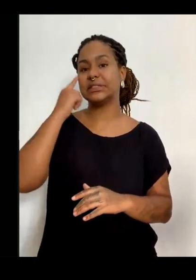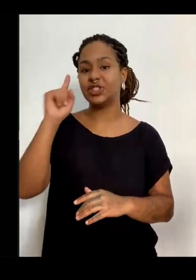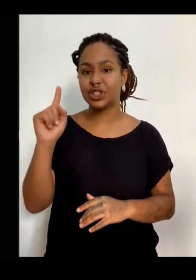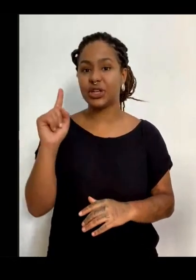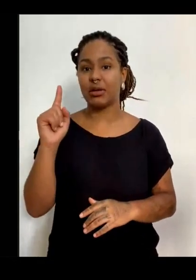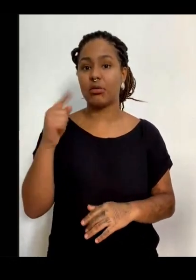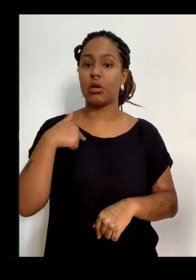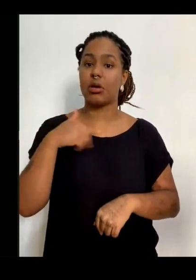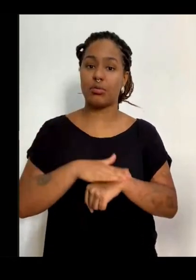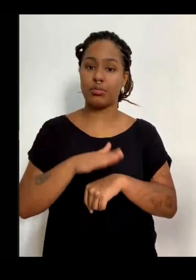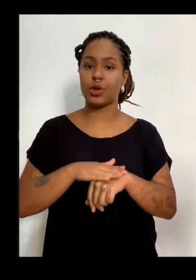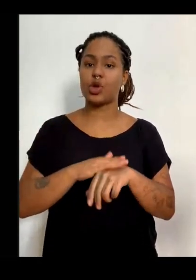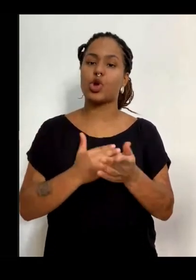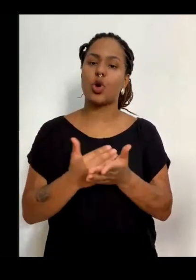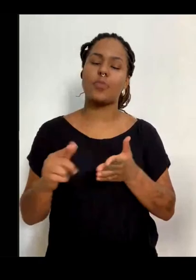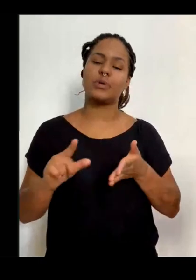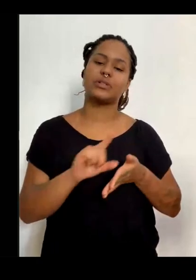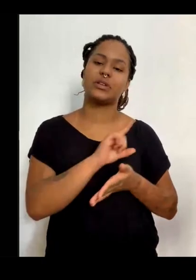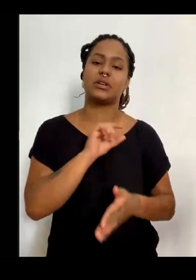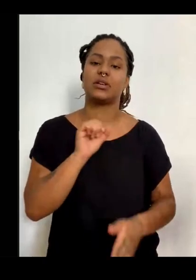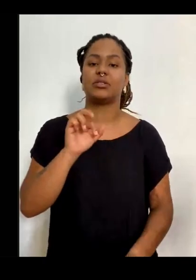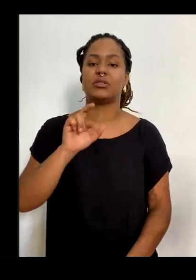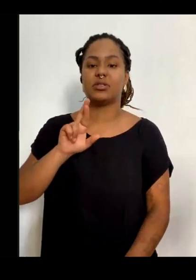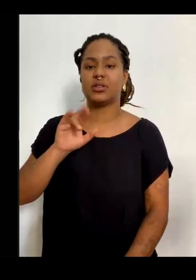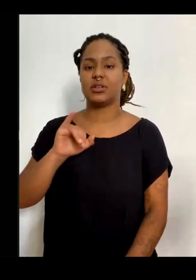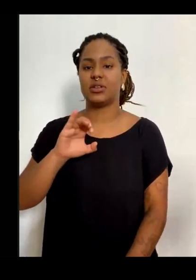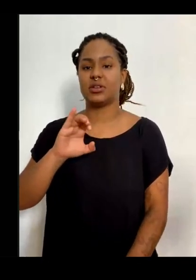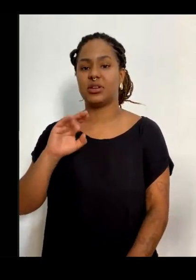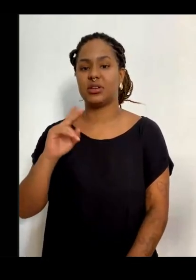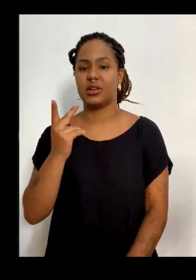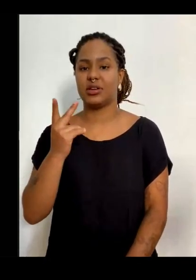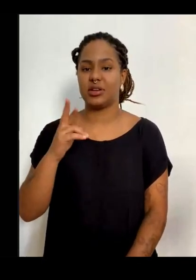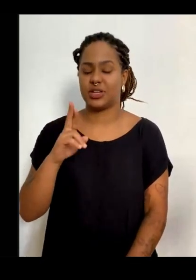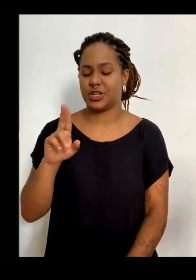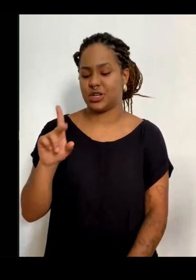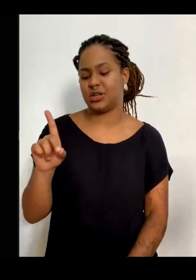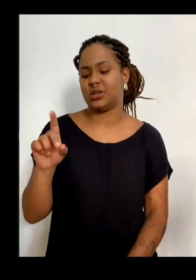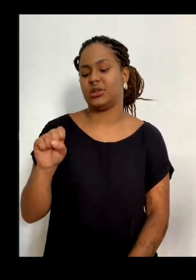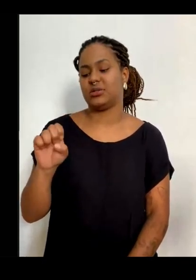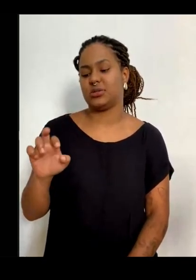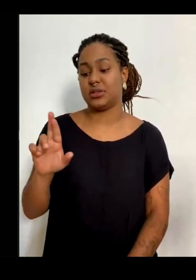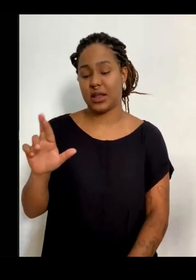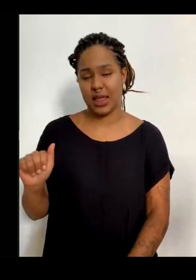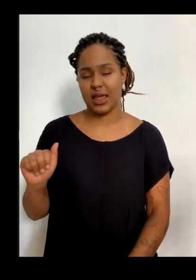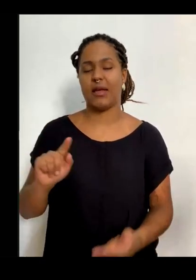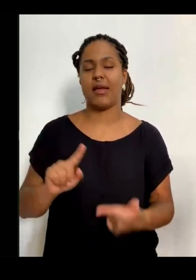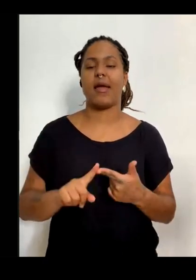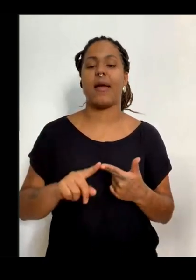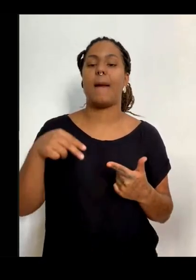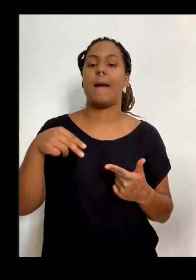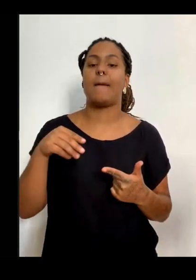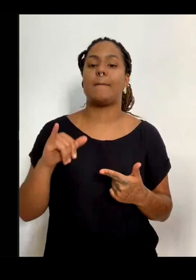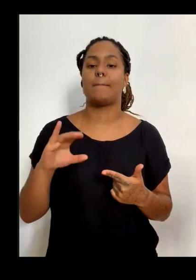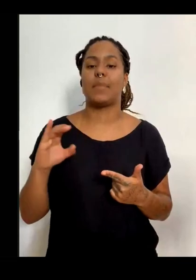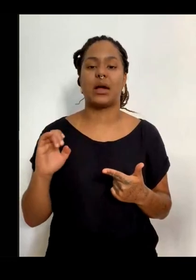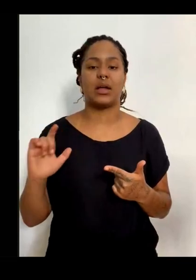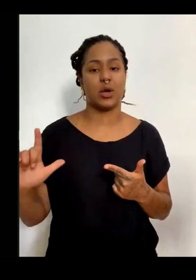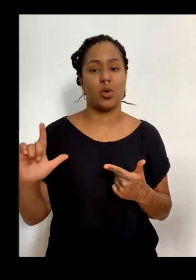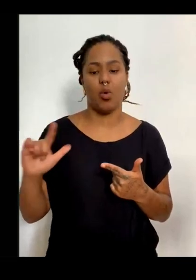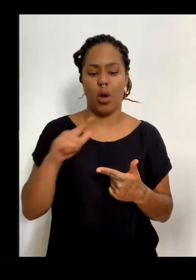became the gods of land art so where did my impulse to create ephemeral